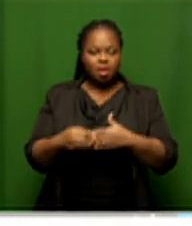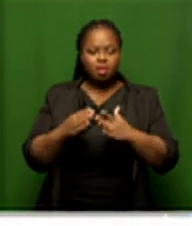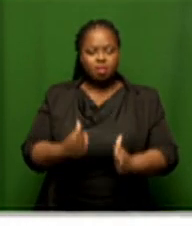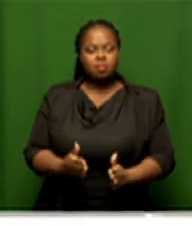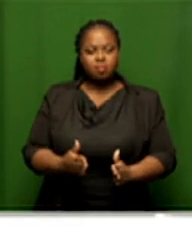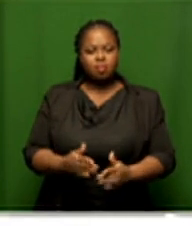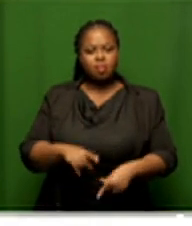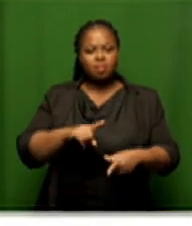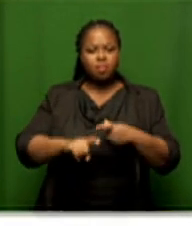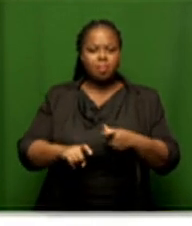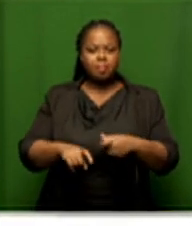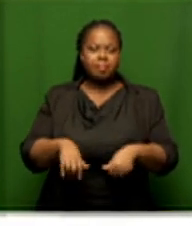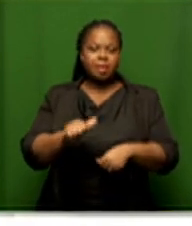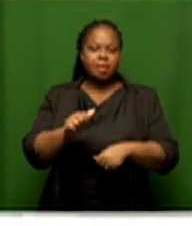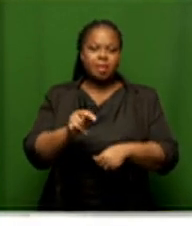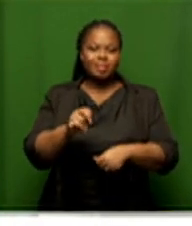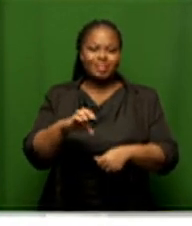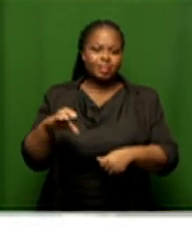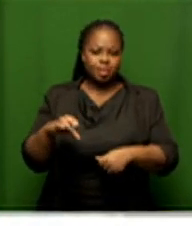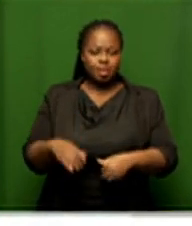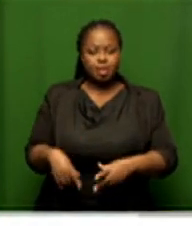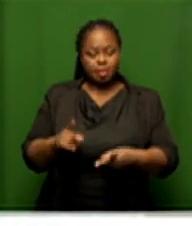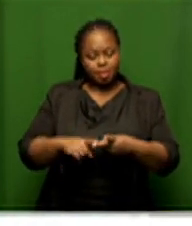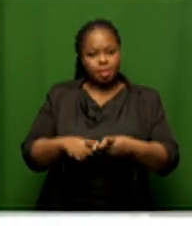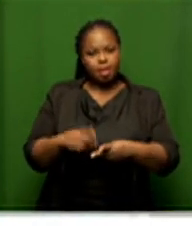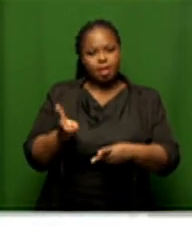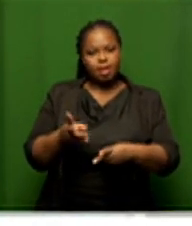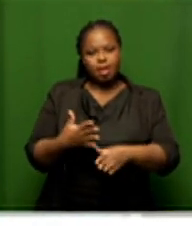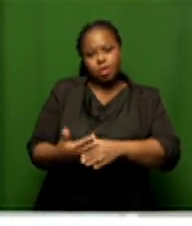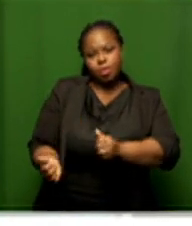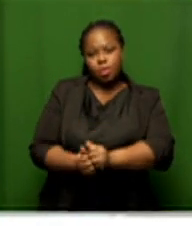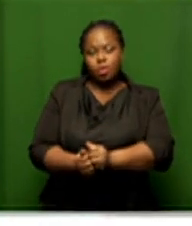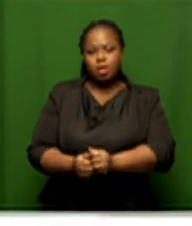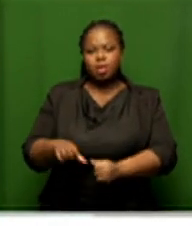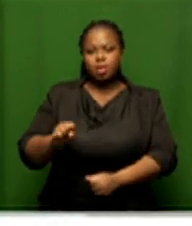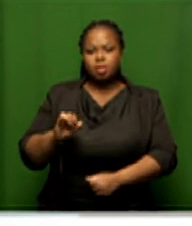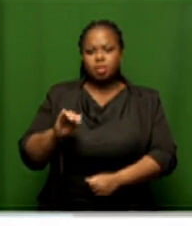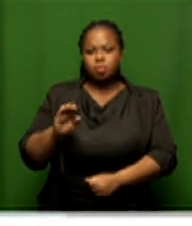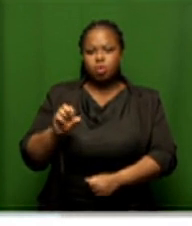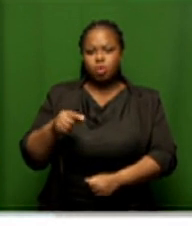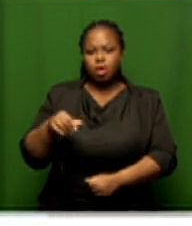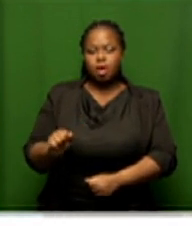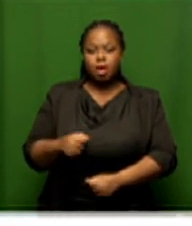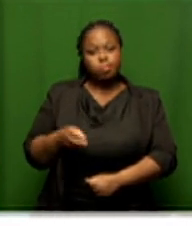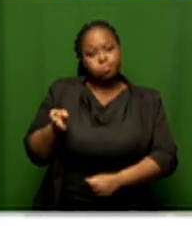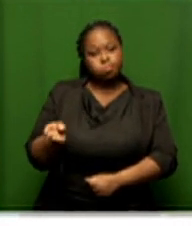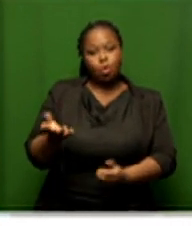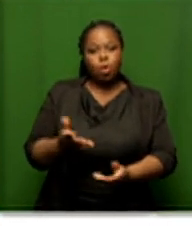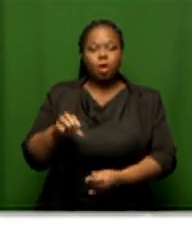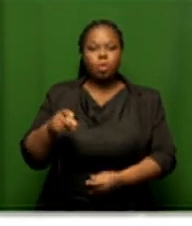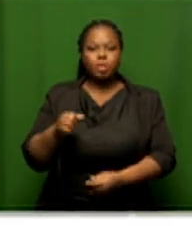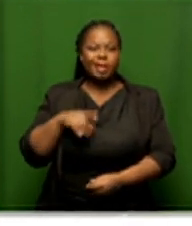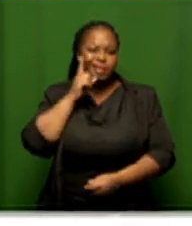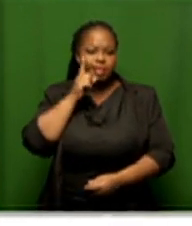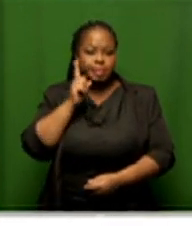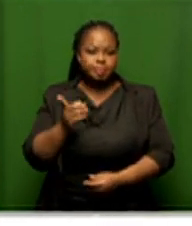of the African National Congress. And my colleague Sibonga Gonke is coming to us from Ohlange this morning. So let's cross